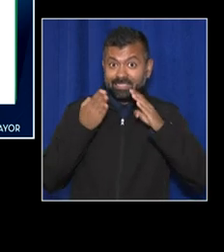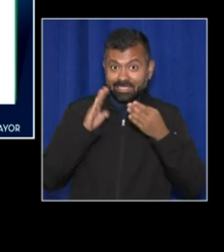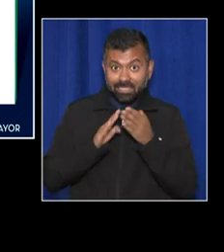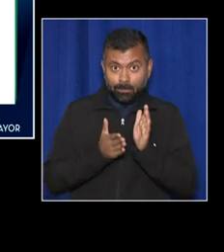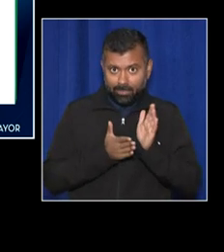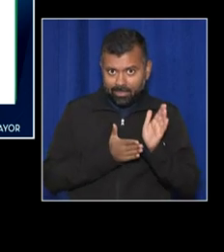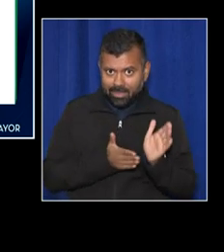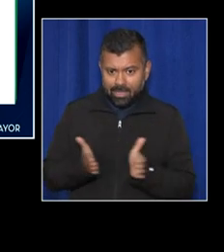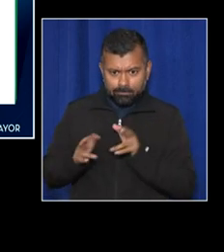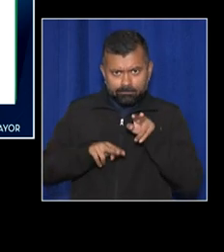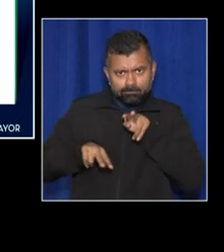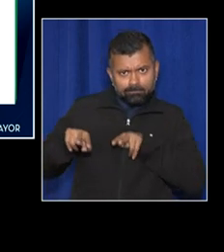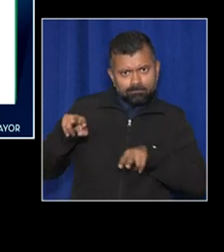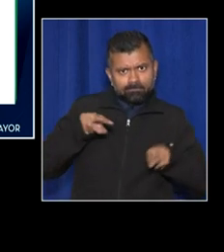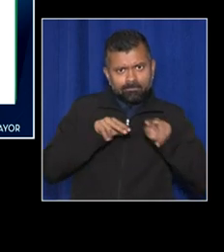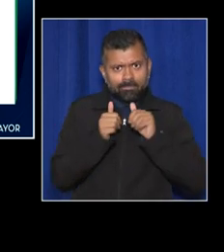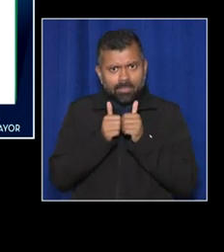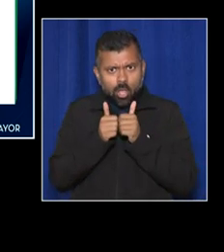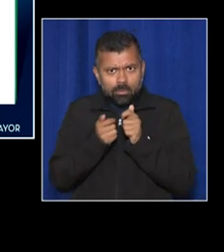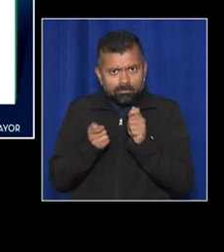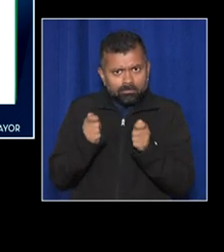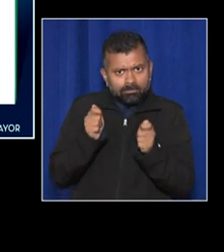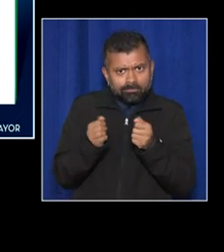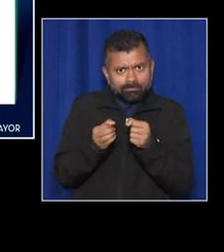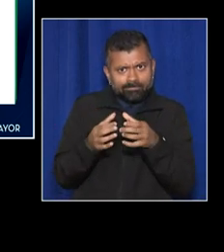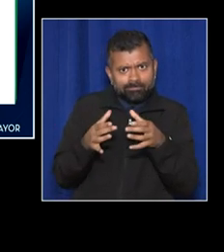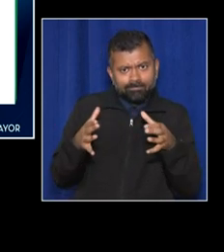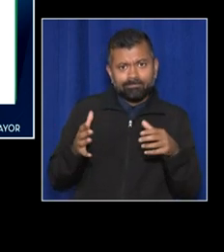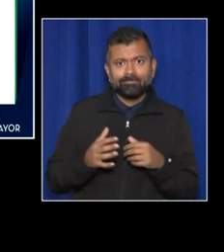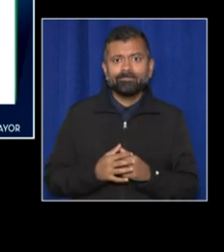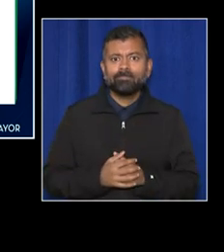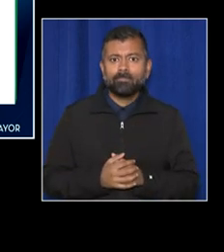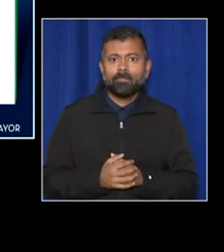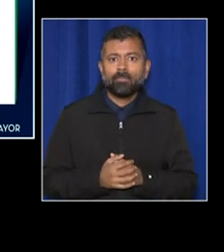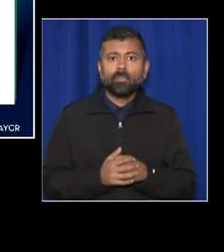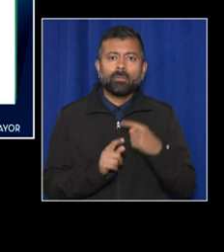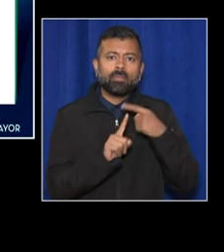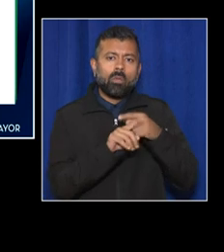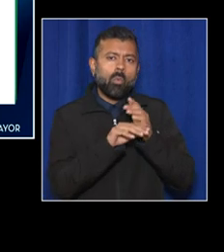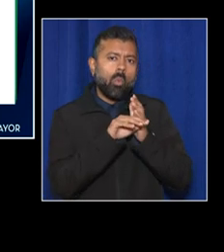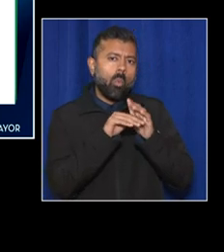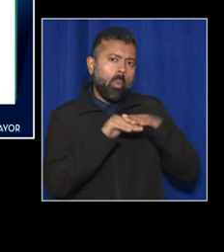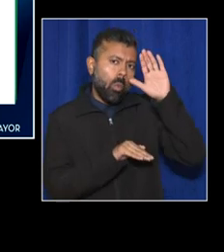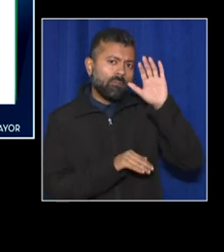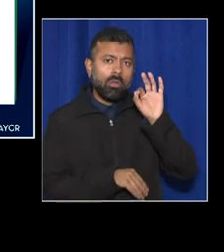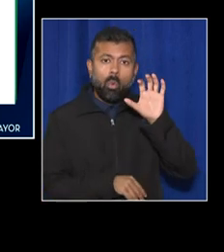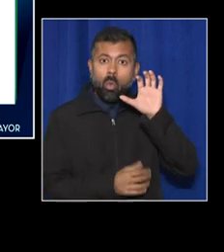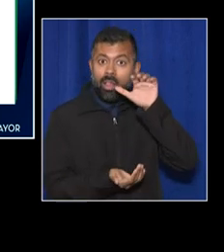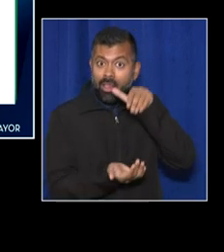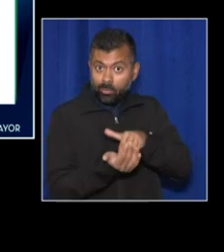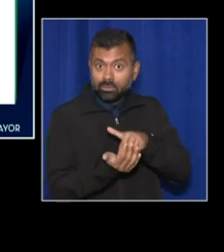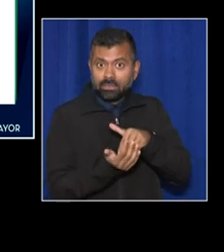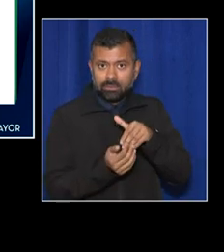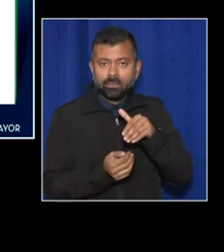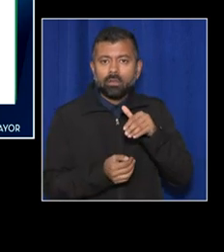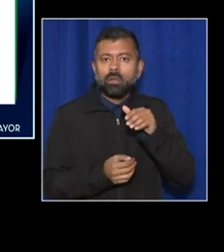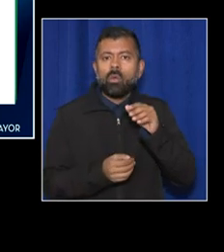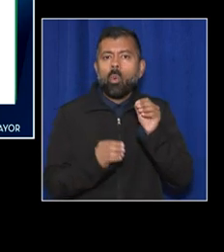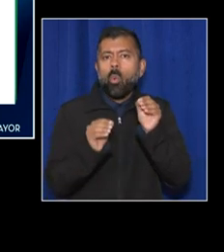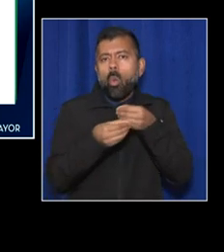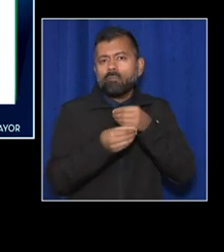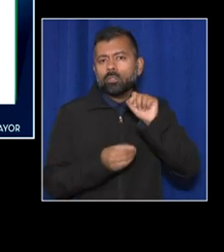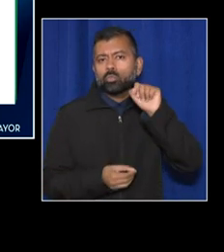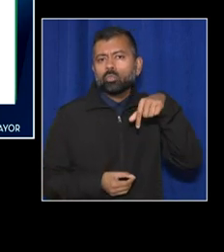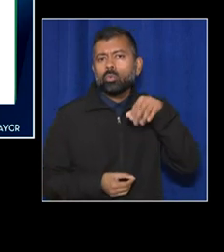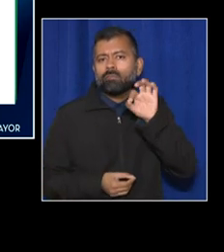926,000 square feet of office space was added. 1,200 new residential units and more than 800 hotel rooms.